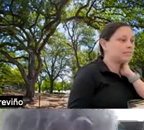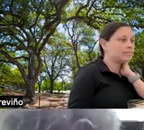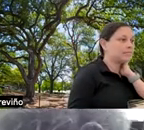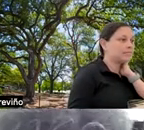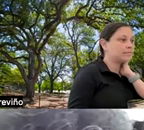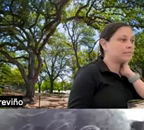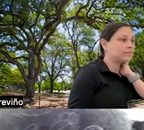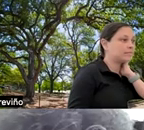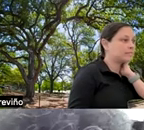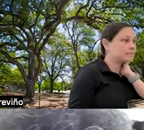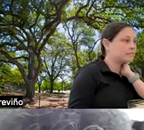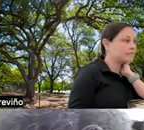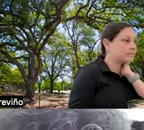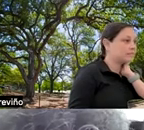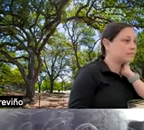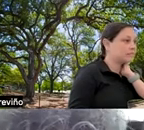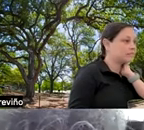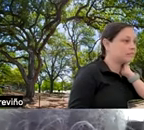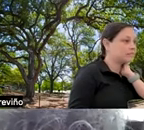So very preliminary results.